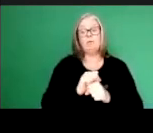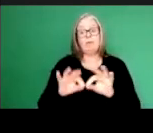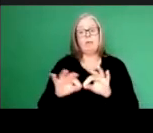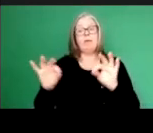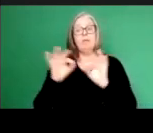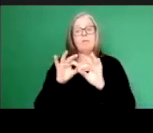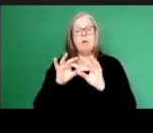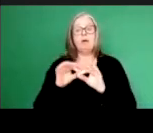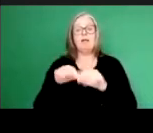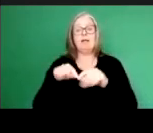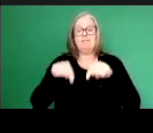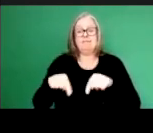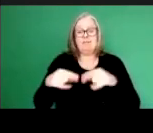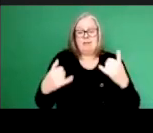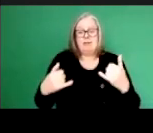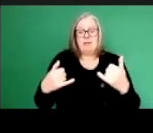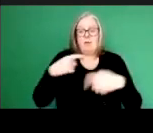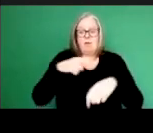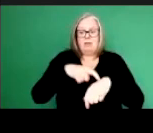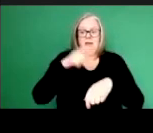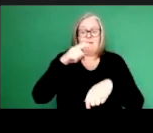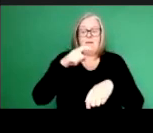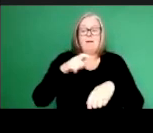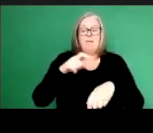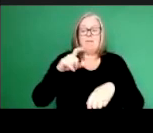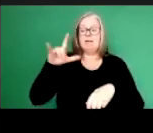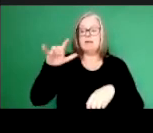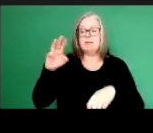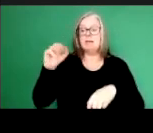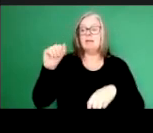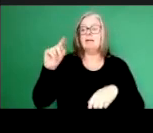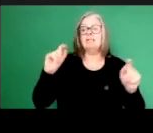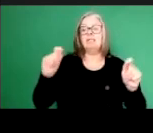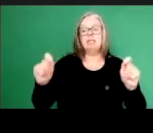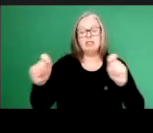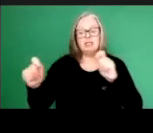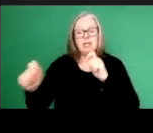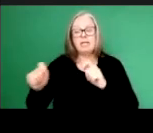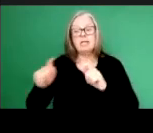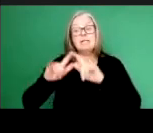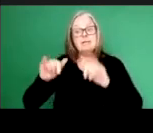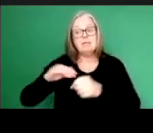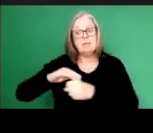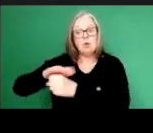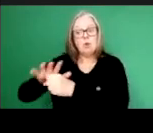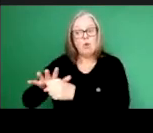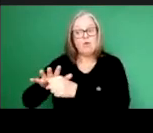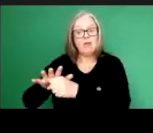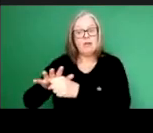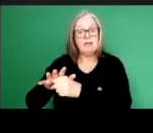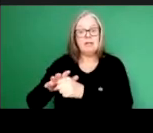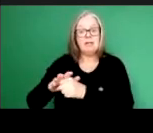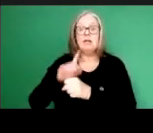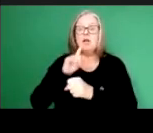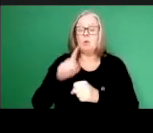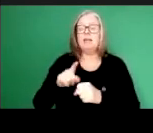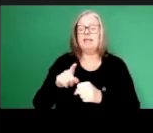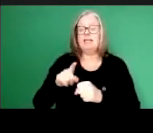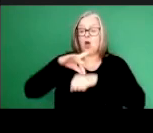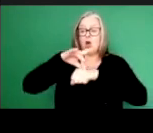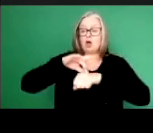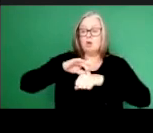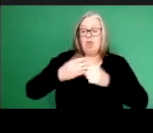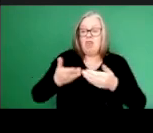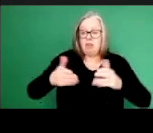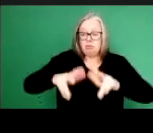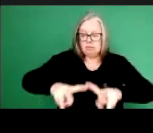an era of, um, climate, climate change and COVID and extraction makes everything worse. In other words,